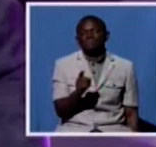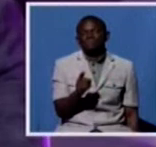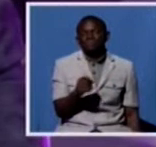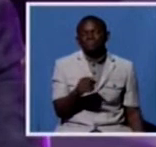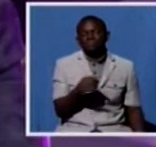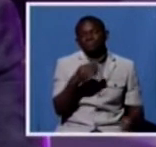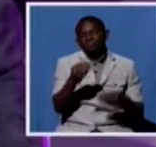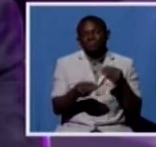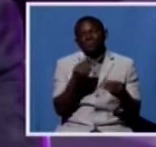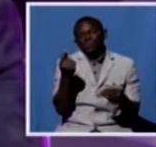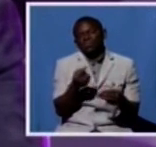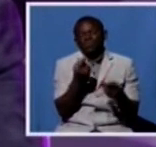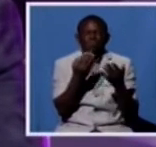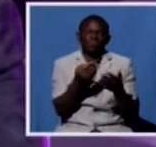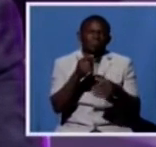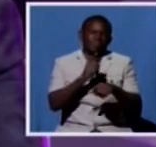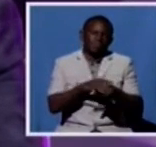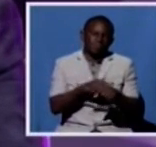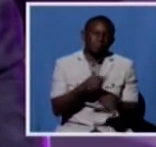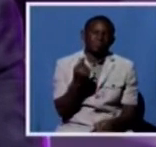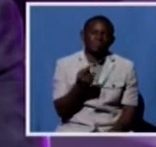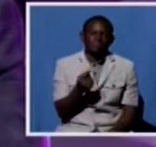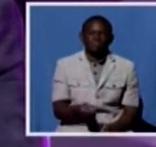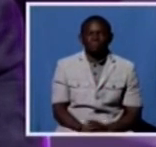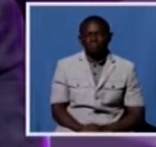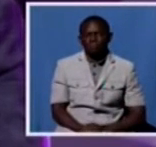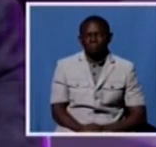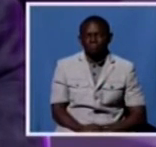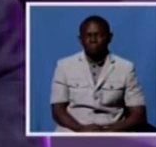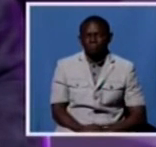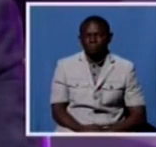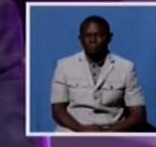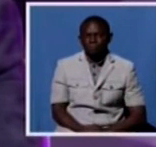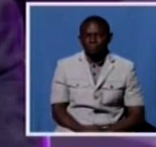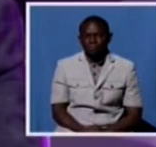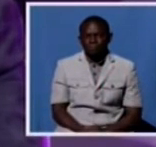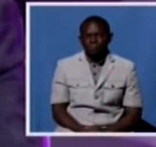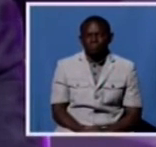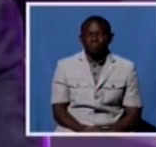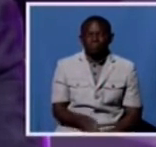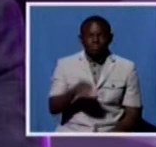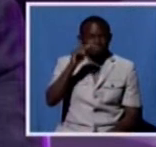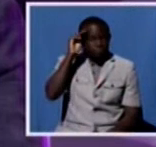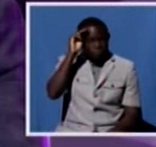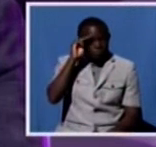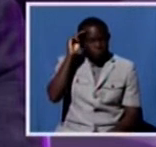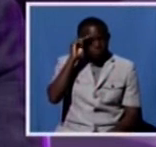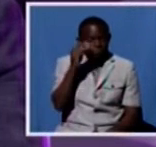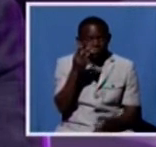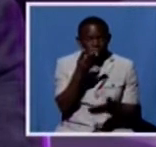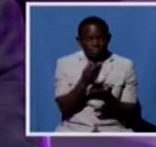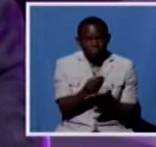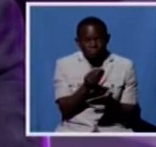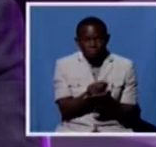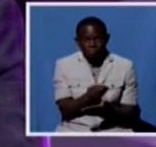timing, and we'll be able to dismantle that. I'm very positive, and we've engaged Minister of Finance, and